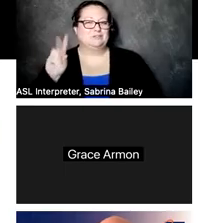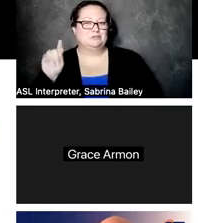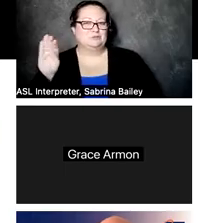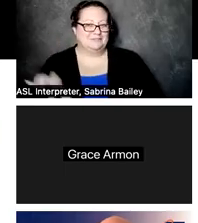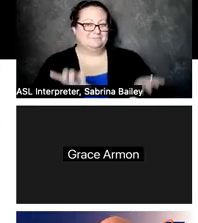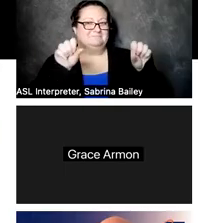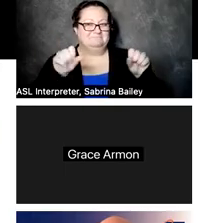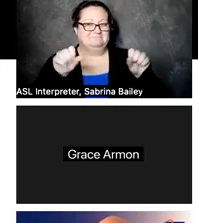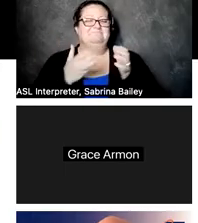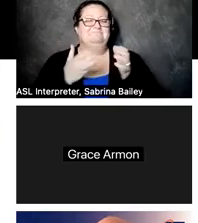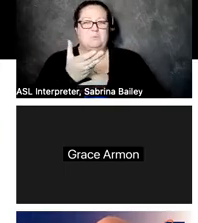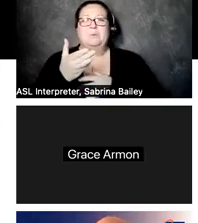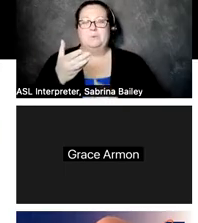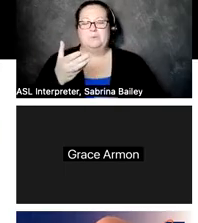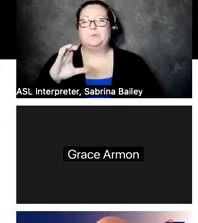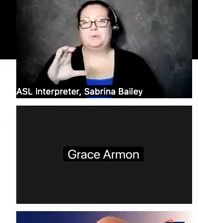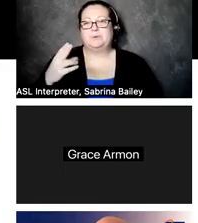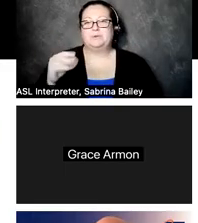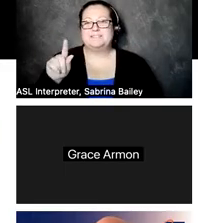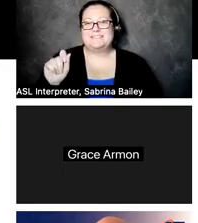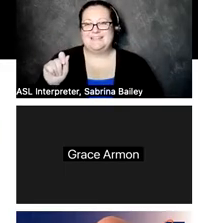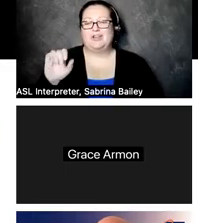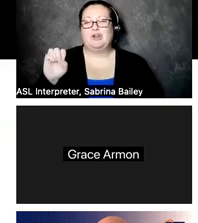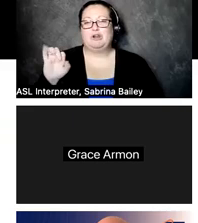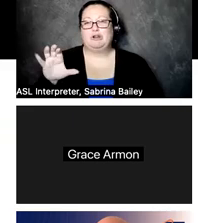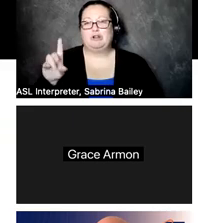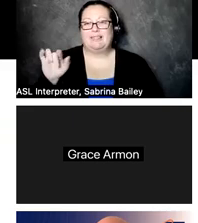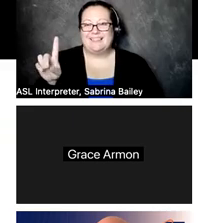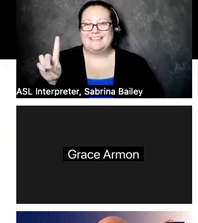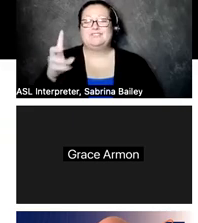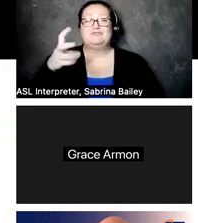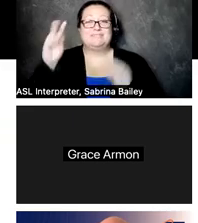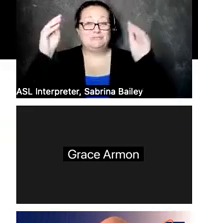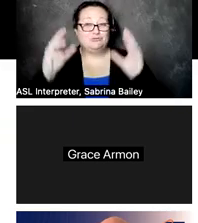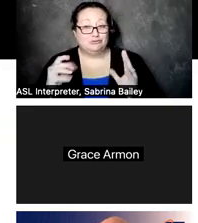through Christina Erland and his transition teacher.